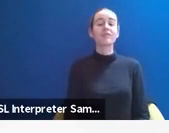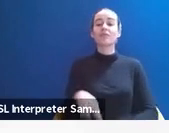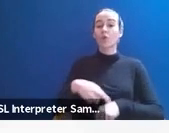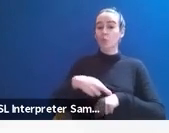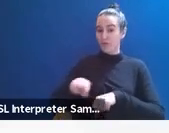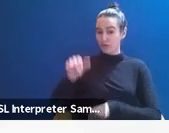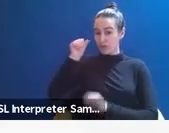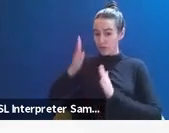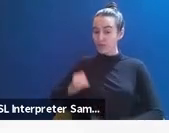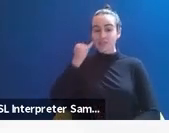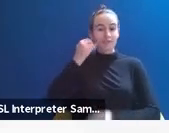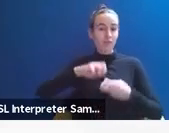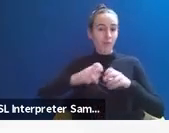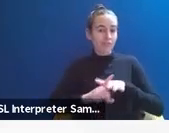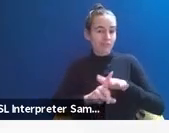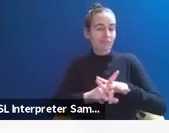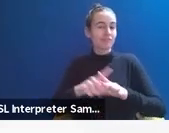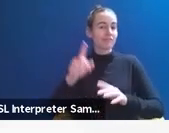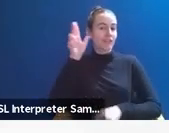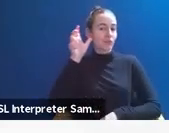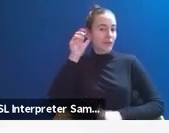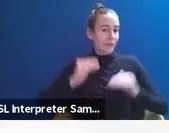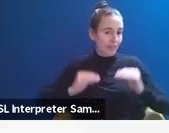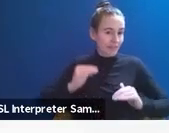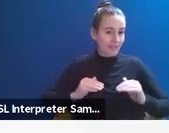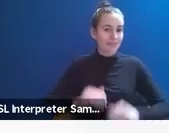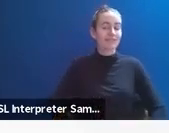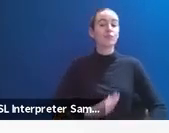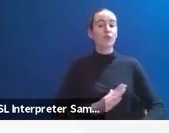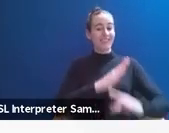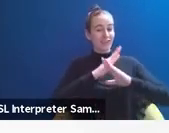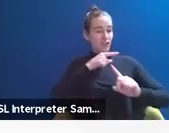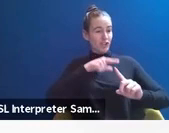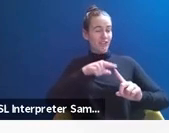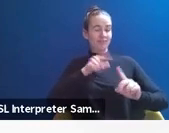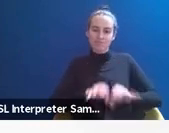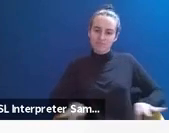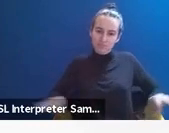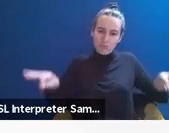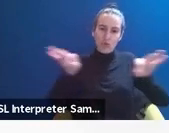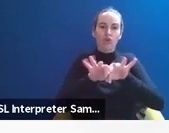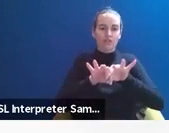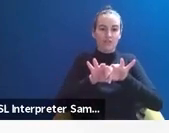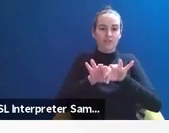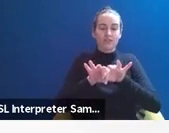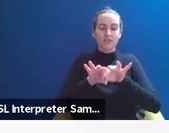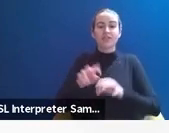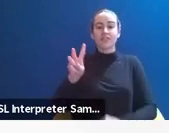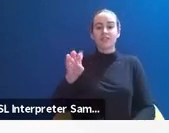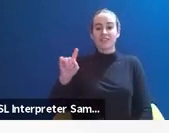for problems with hearing imbalance. Prevention is key because hearing and vestibular loss are